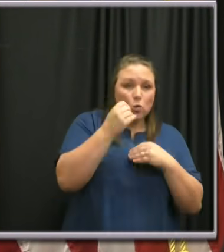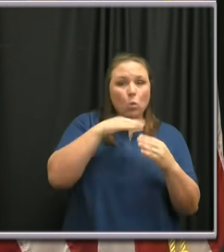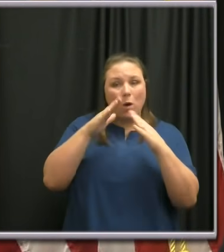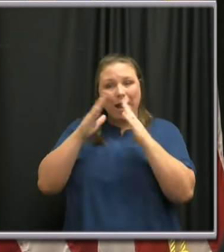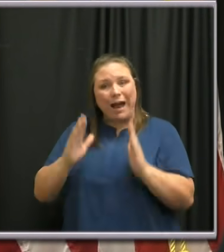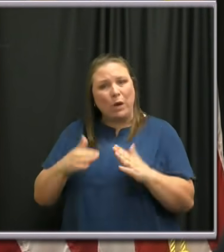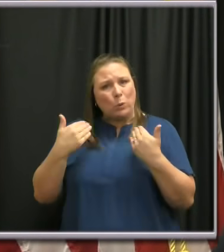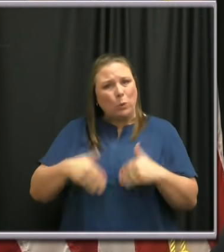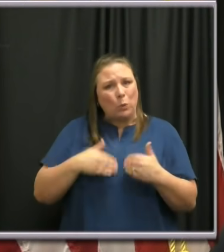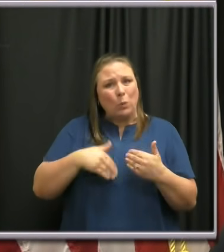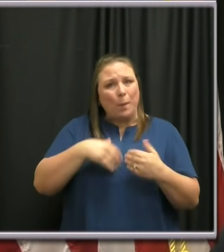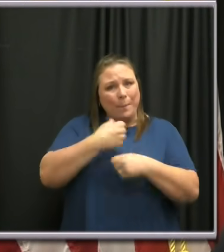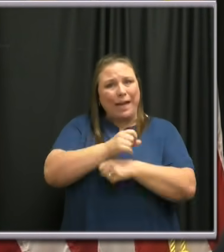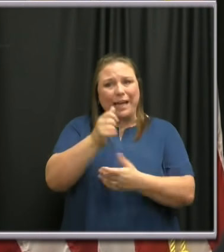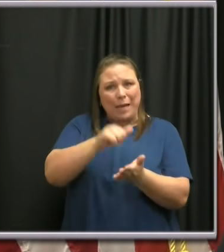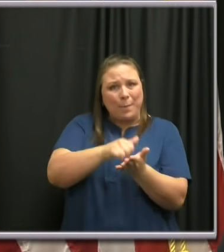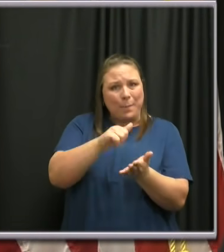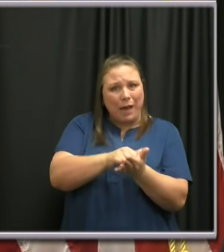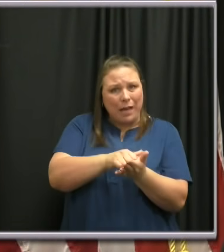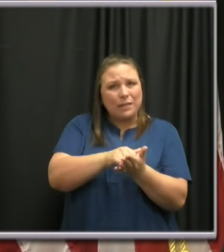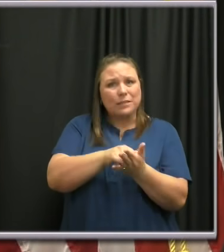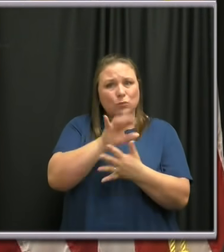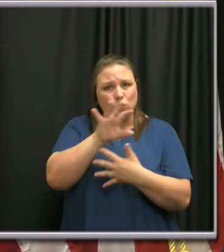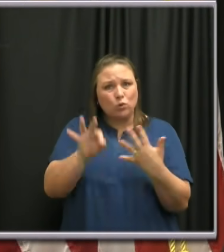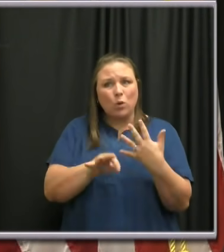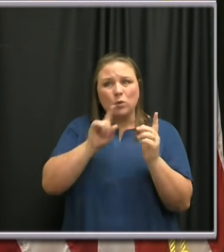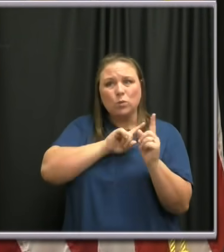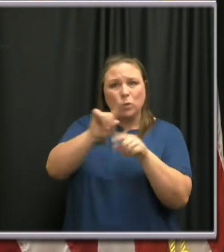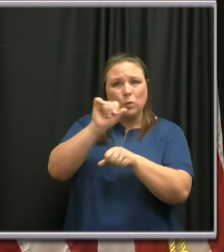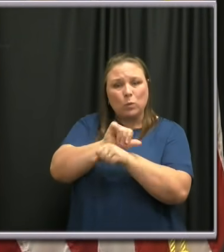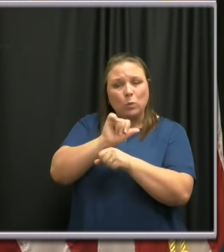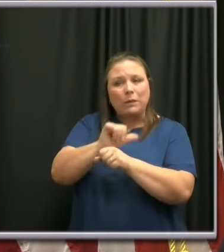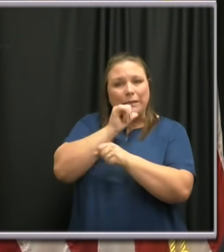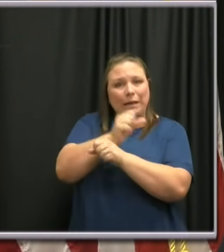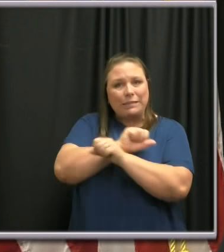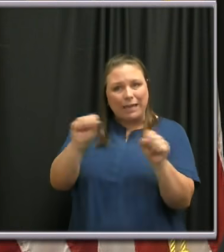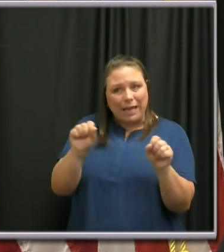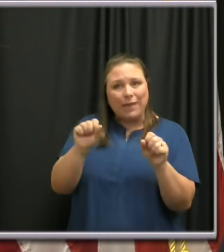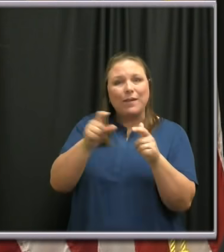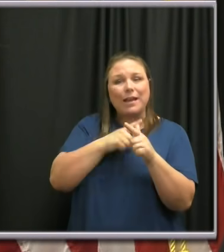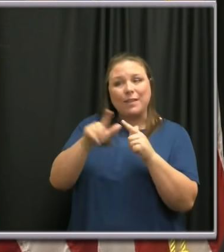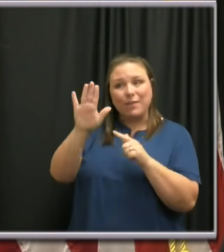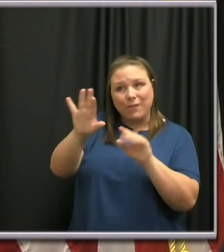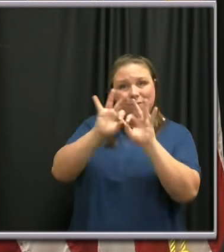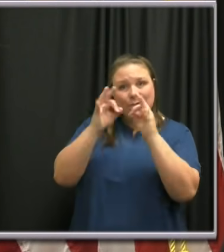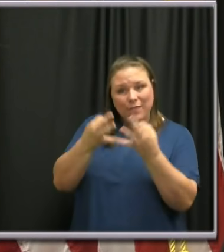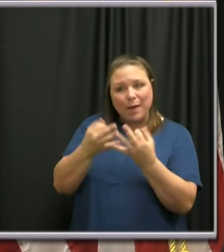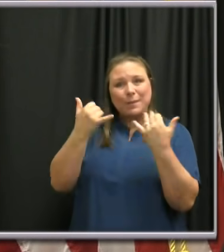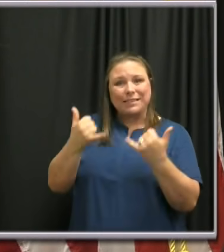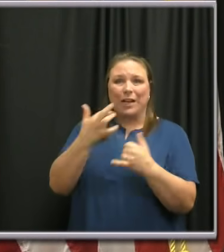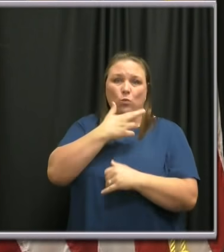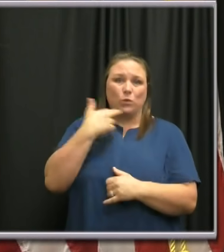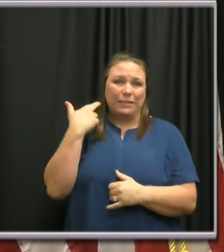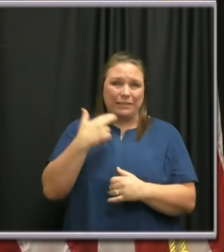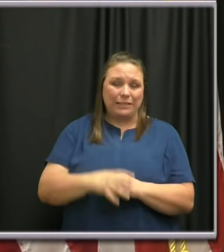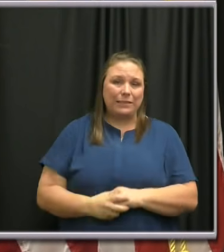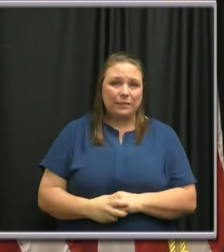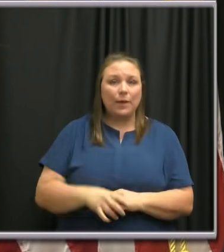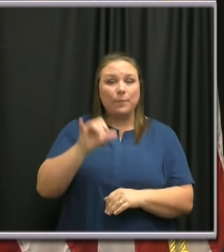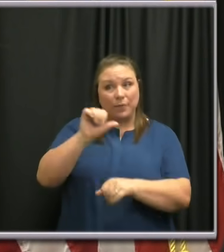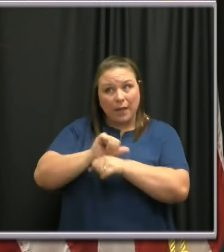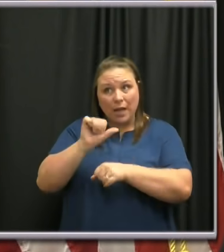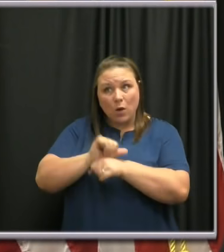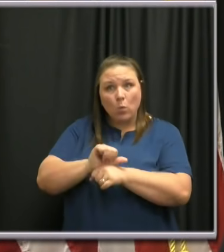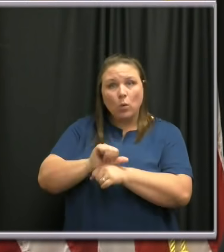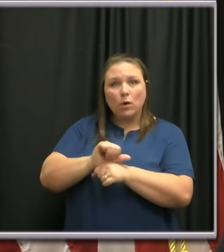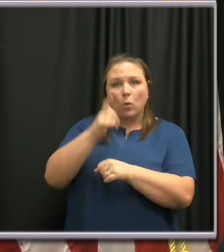making the impossible choice of going to work in unsafe conditions and putting themselves and their families at risk of infection. And it is this work that